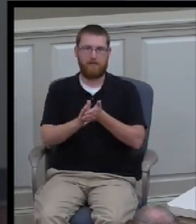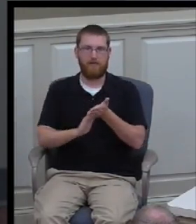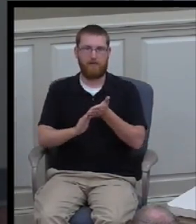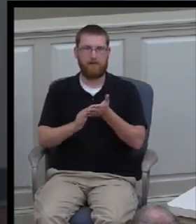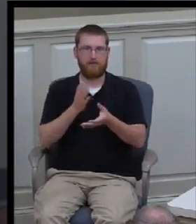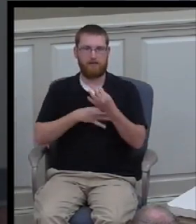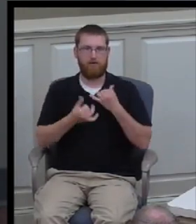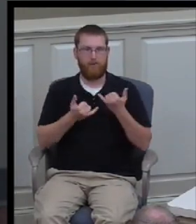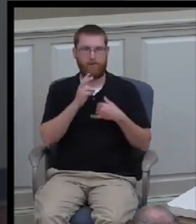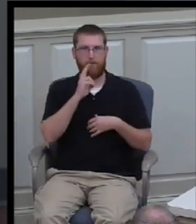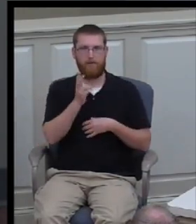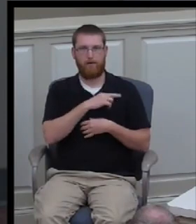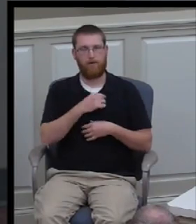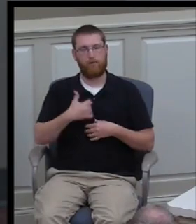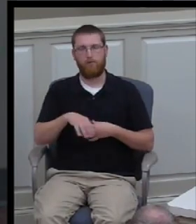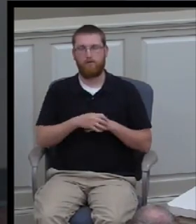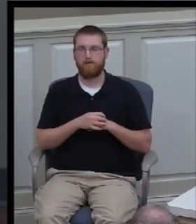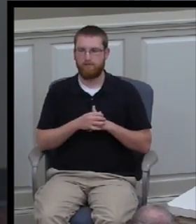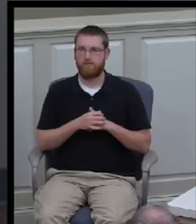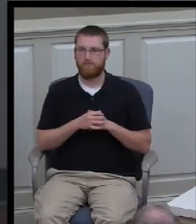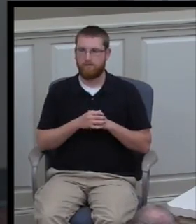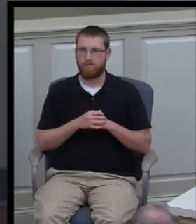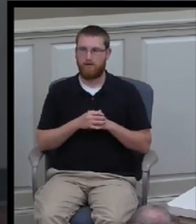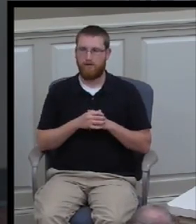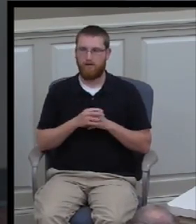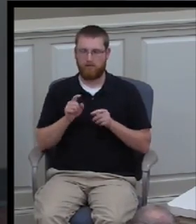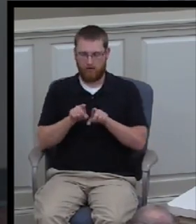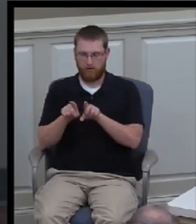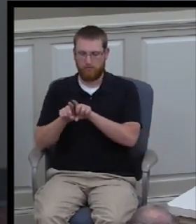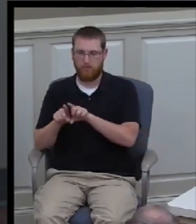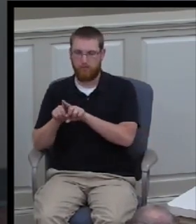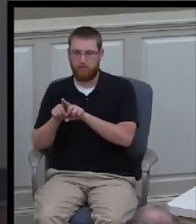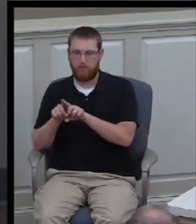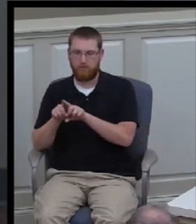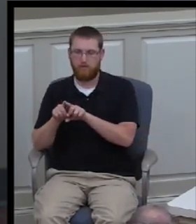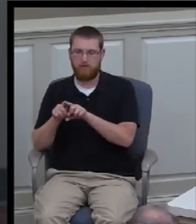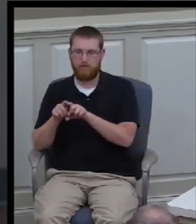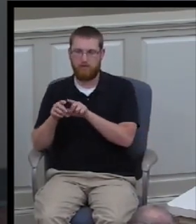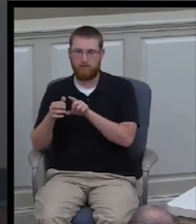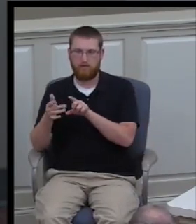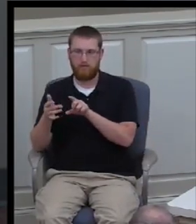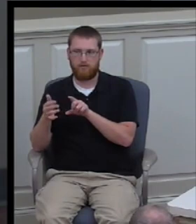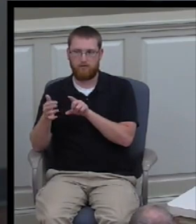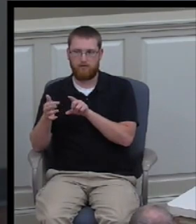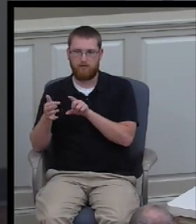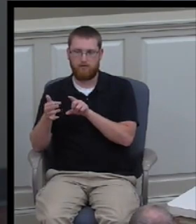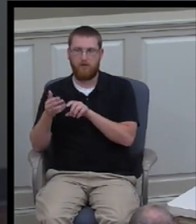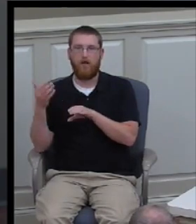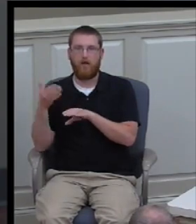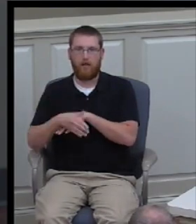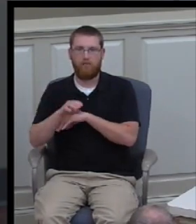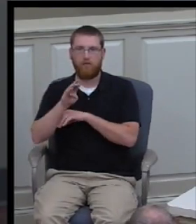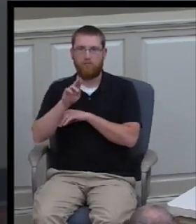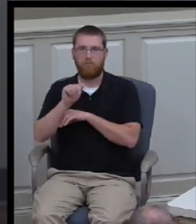it does right now. after the Brass Band